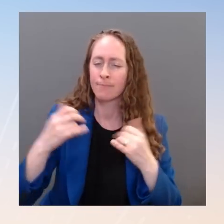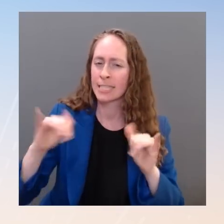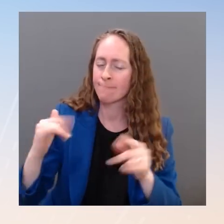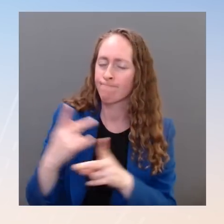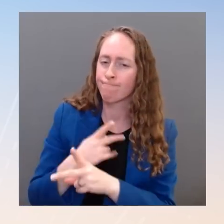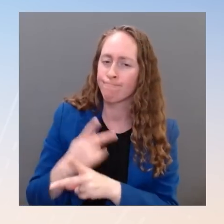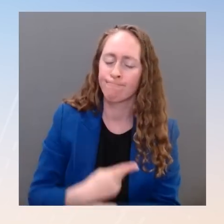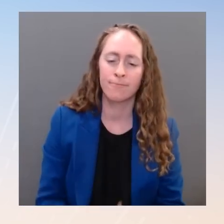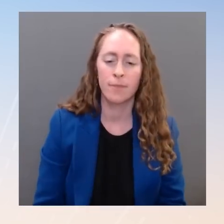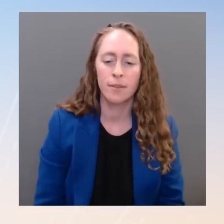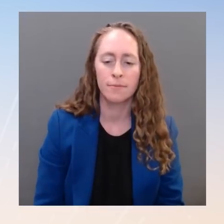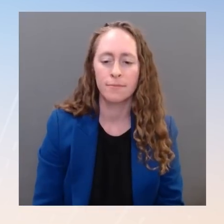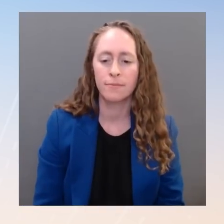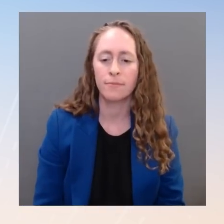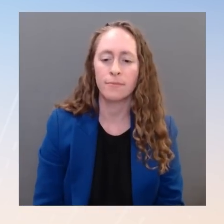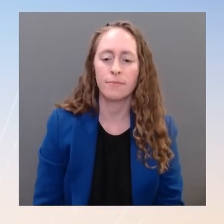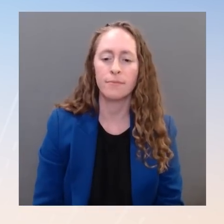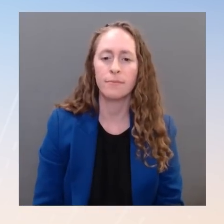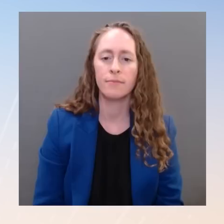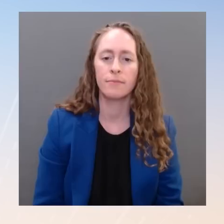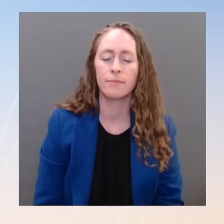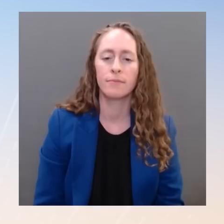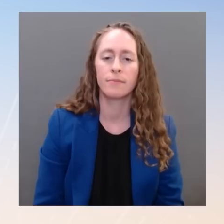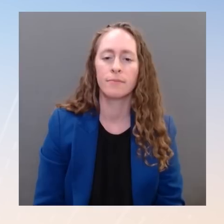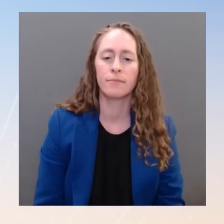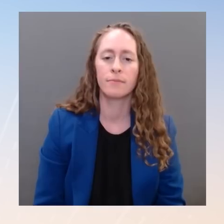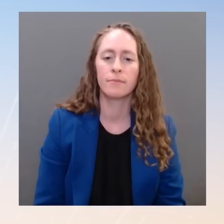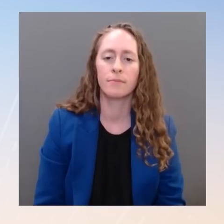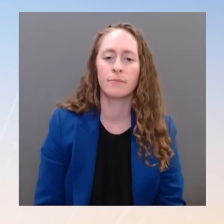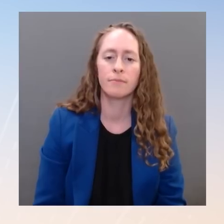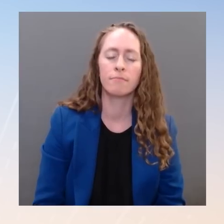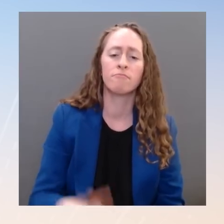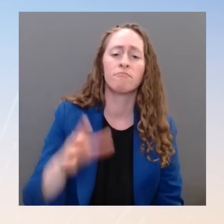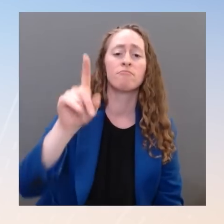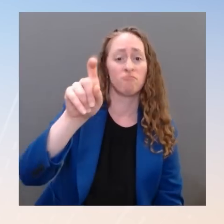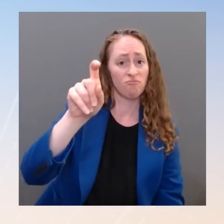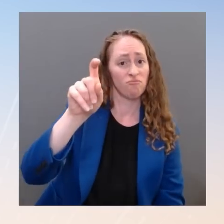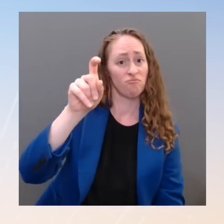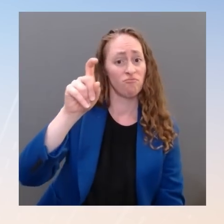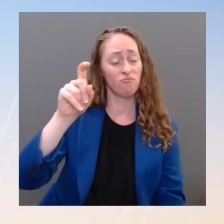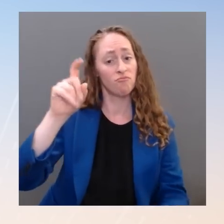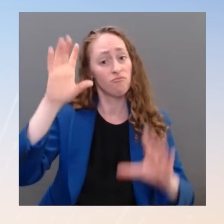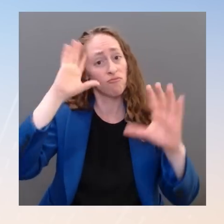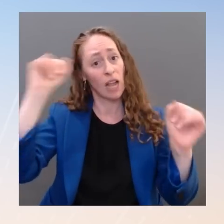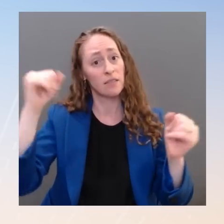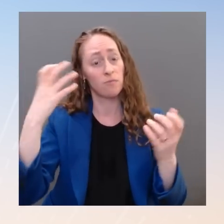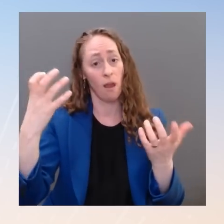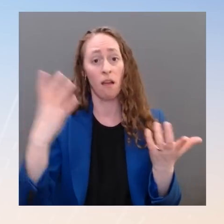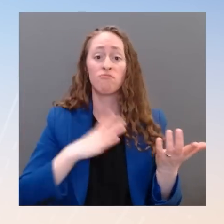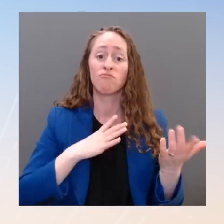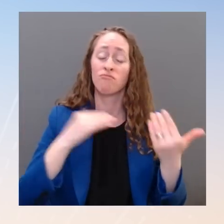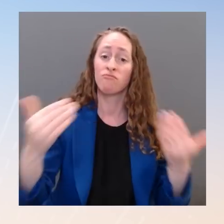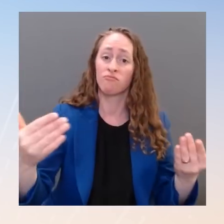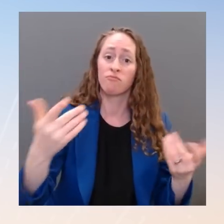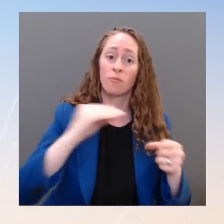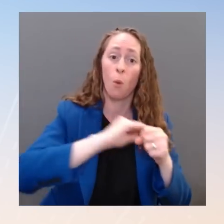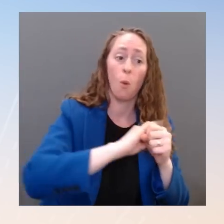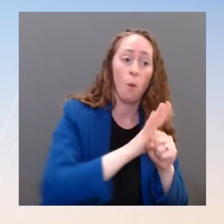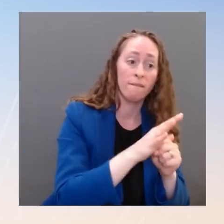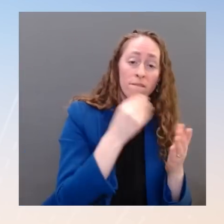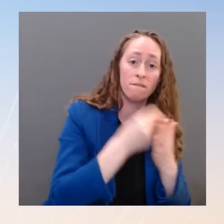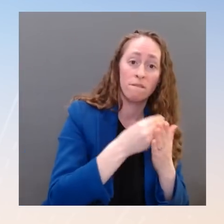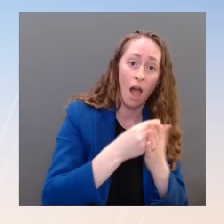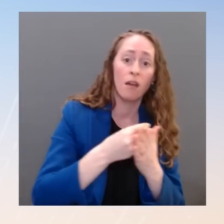the COVID-19 funding? We're not making a predetermination of that from here. We put forward both of these